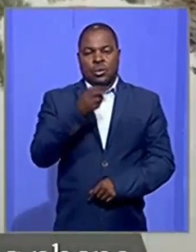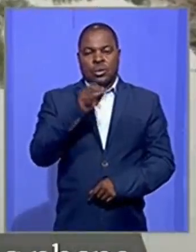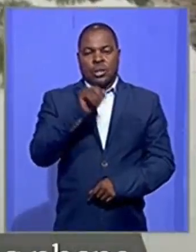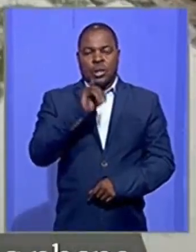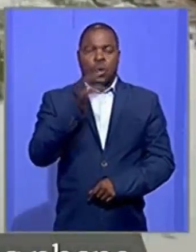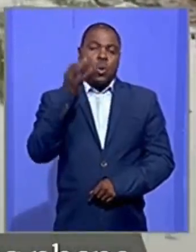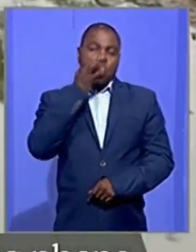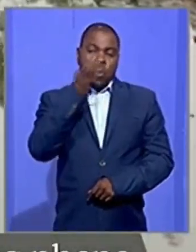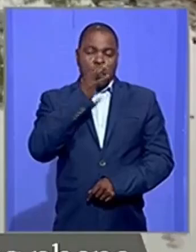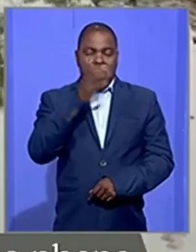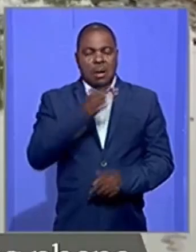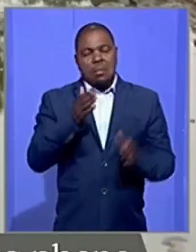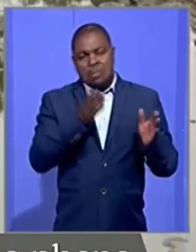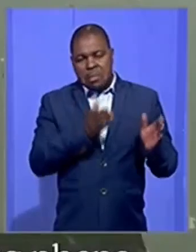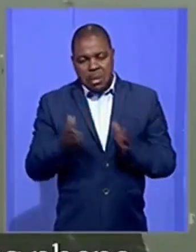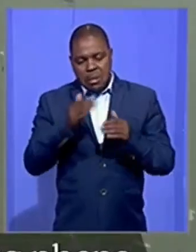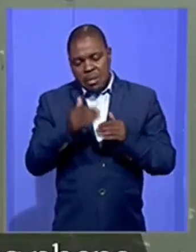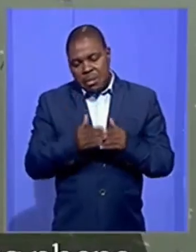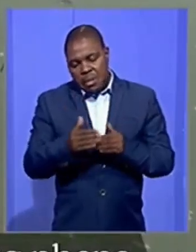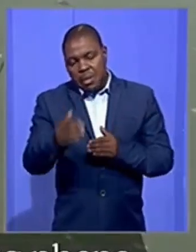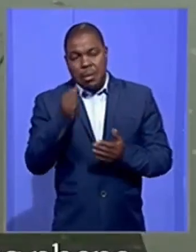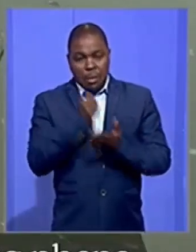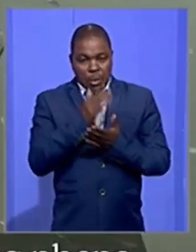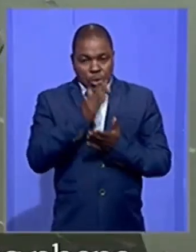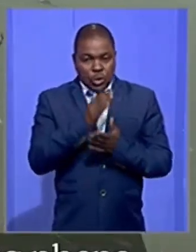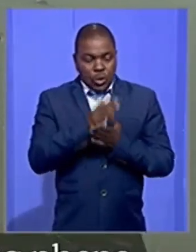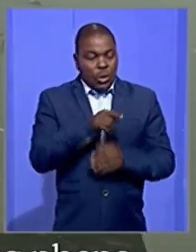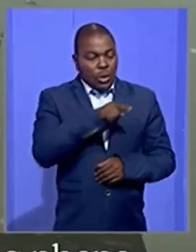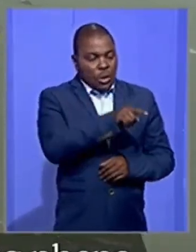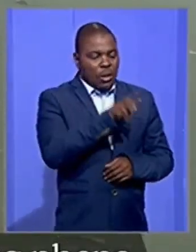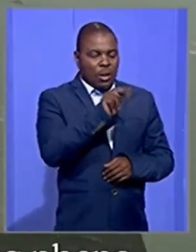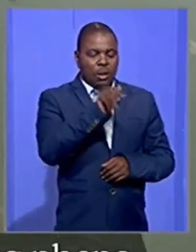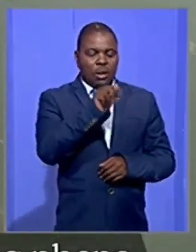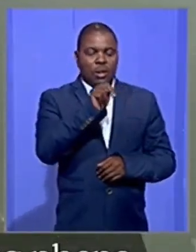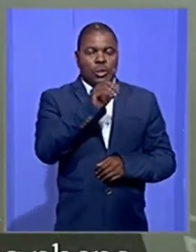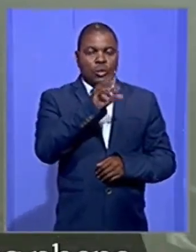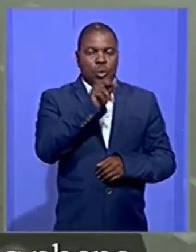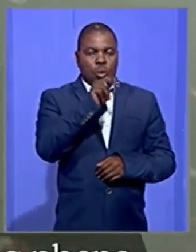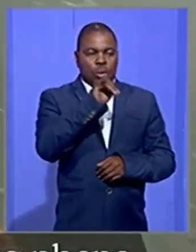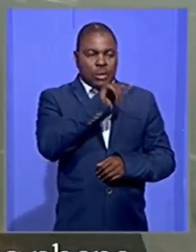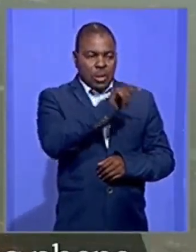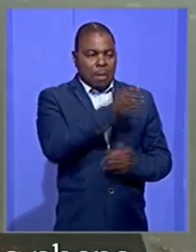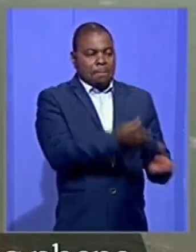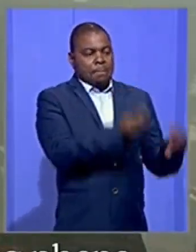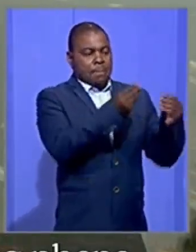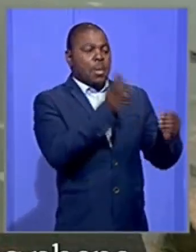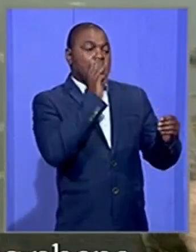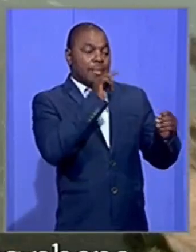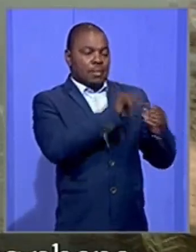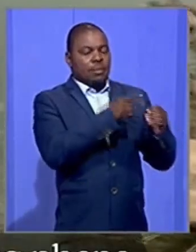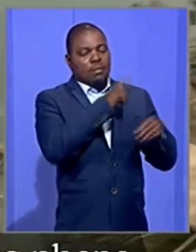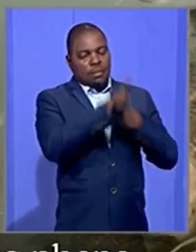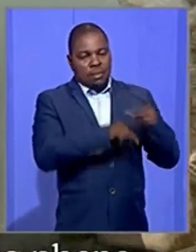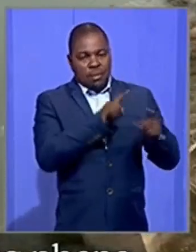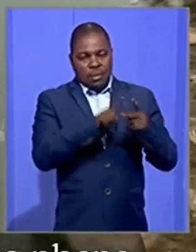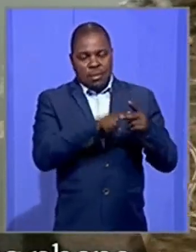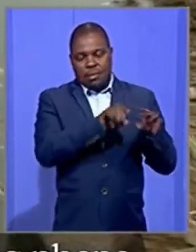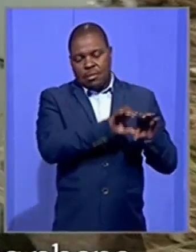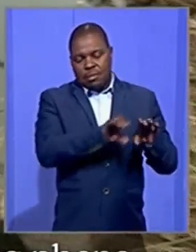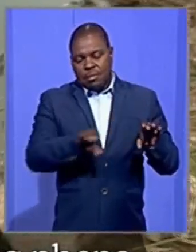e telele di akaretsa go gelela metsi go tswa mo mogobeng wa Nandoni o jang dibilione tsa diranta go tlamela